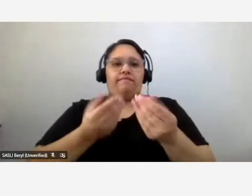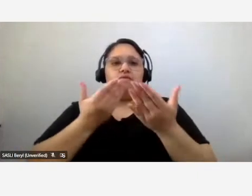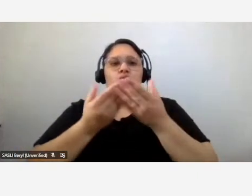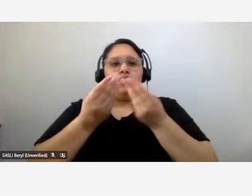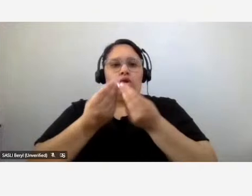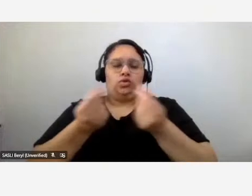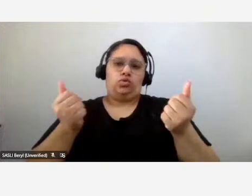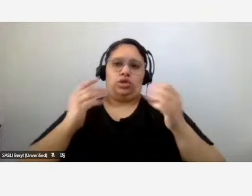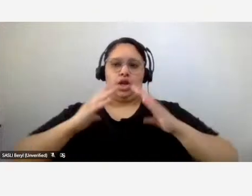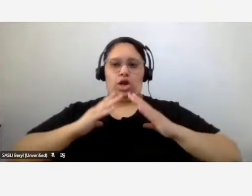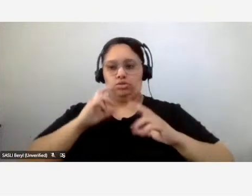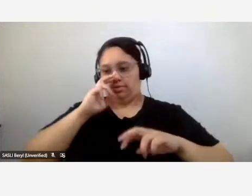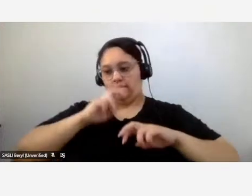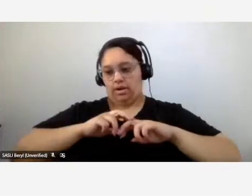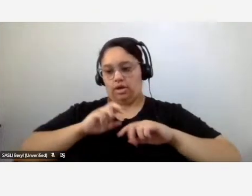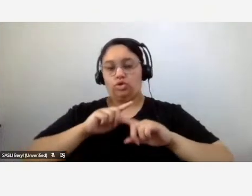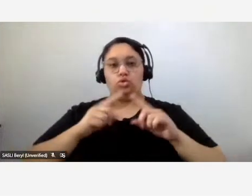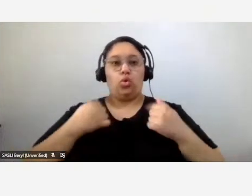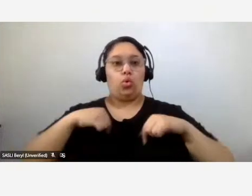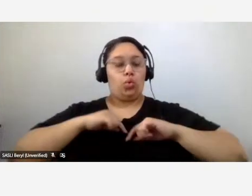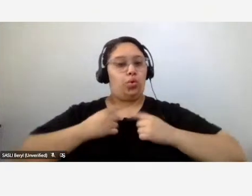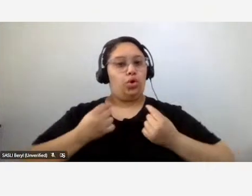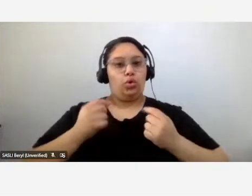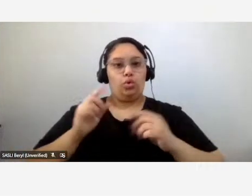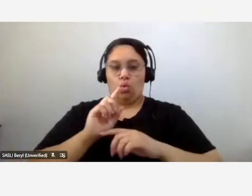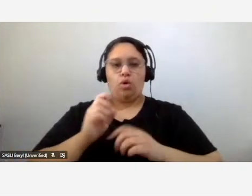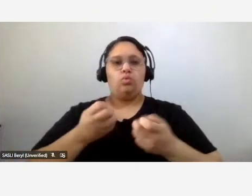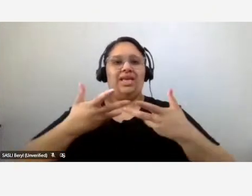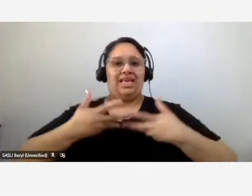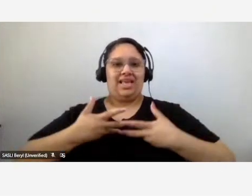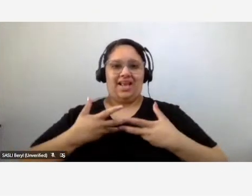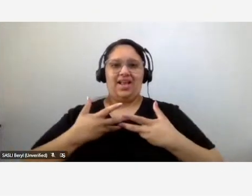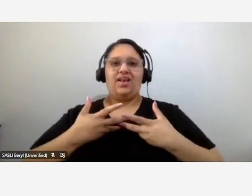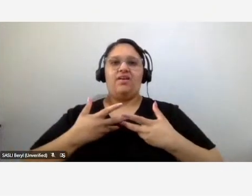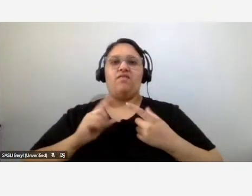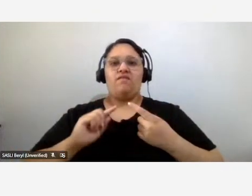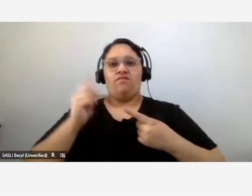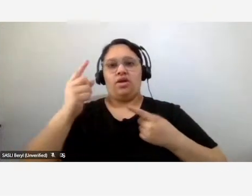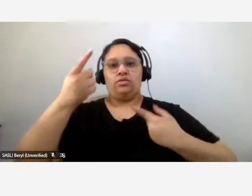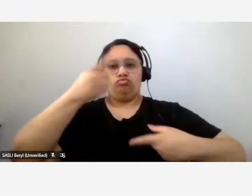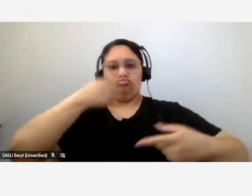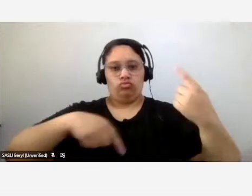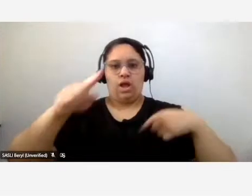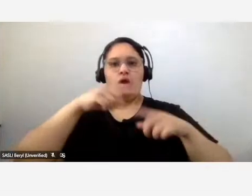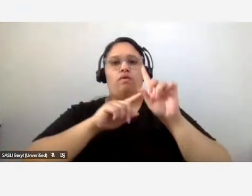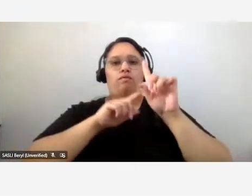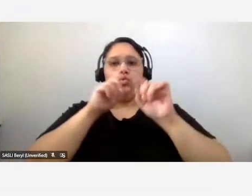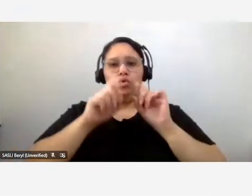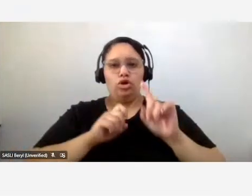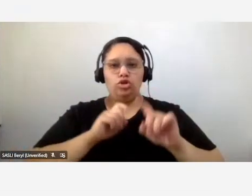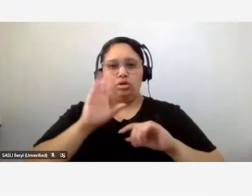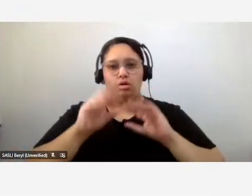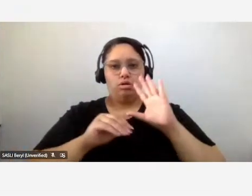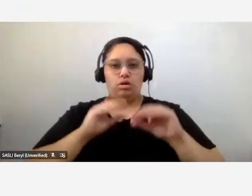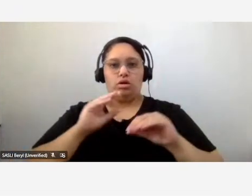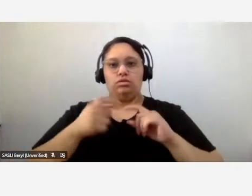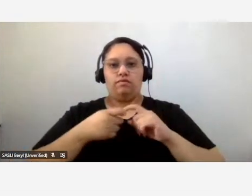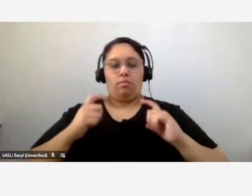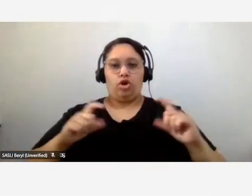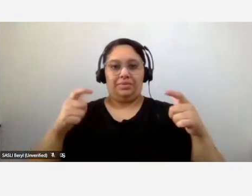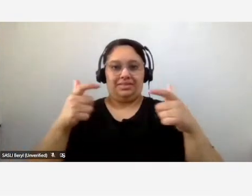resolutions. So what we're going to do is we'll have an initial round of questions from the